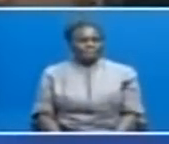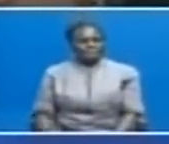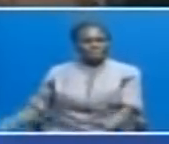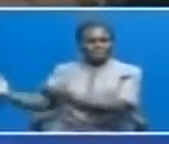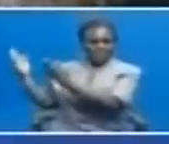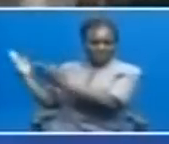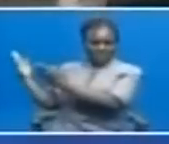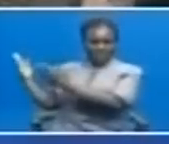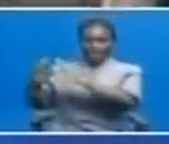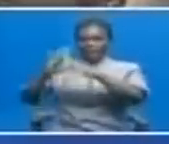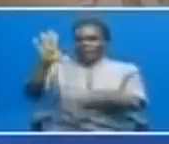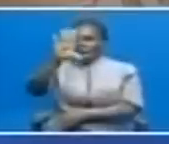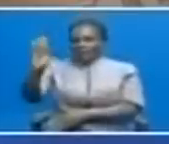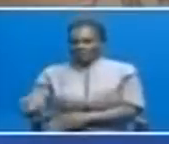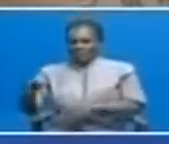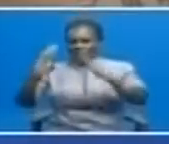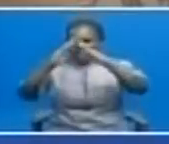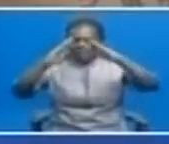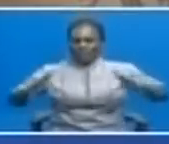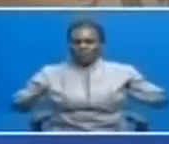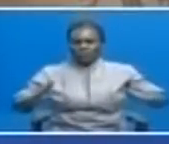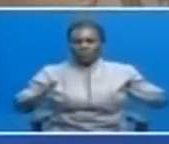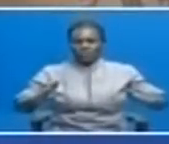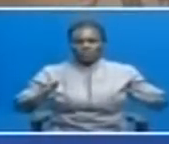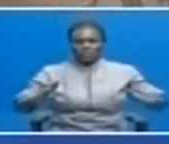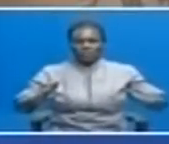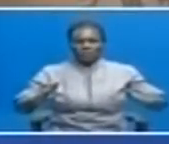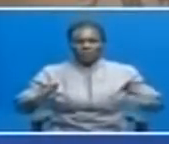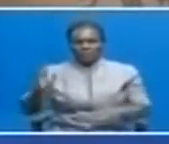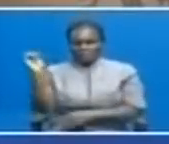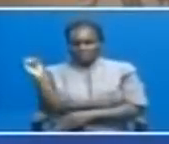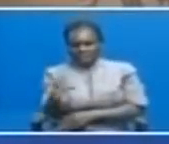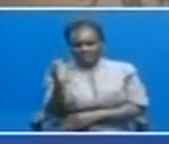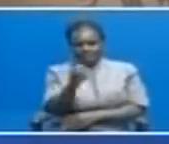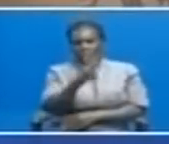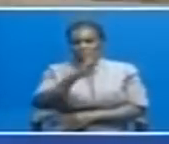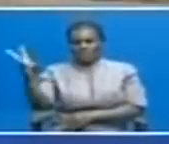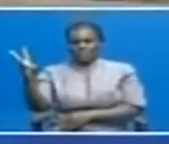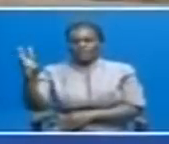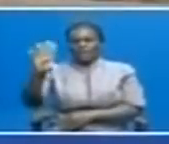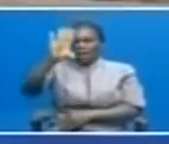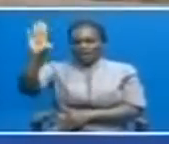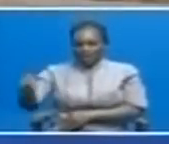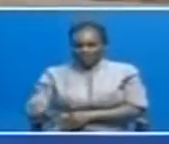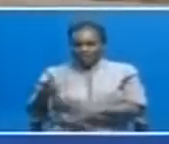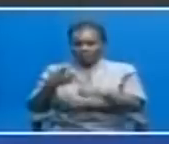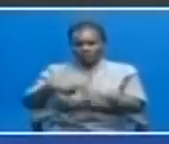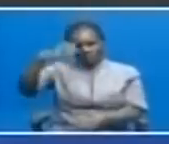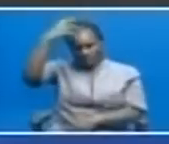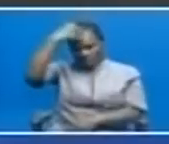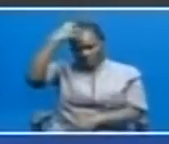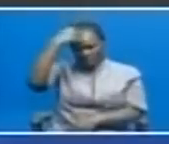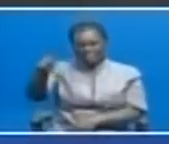This is the African Heritage House. Mad architecture and West African designs does from Lamu make the